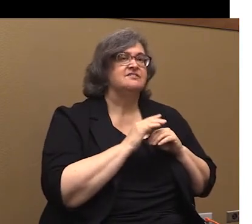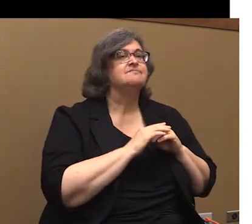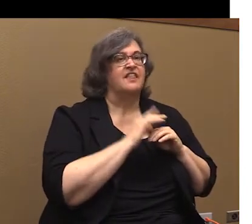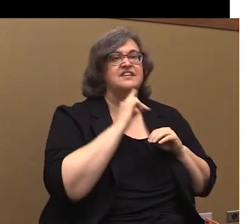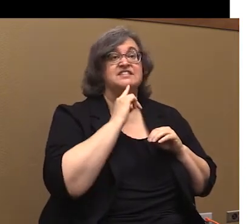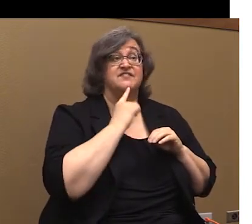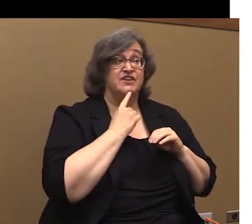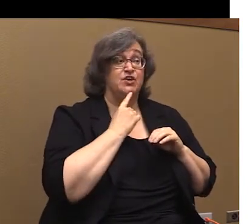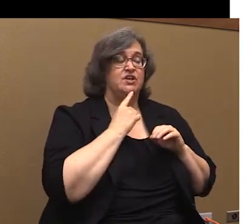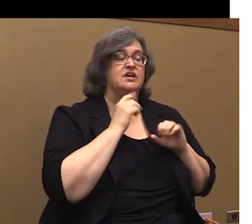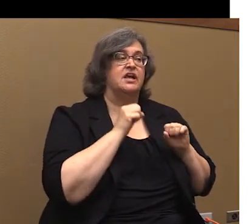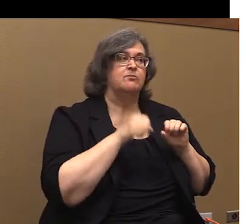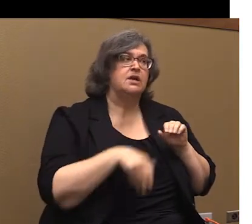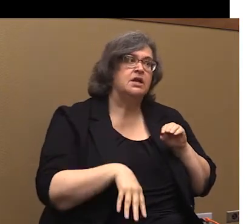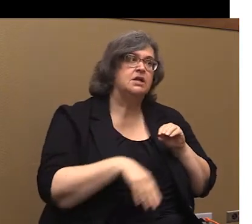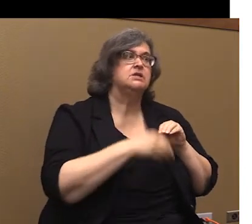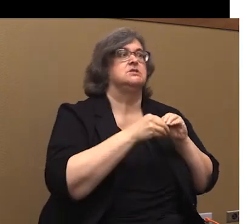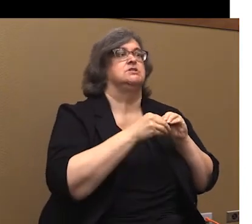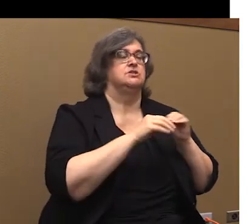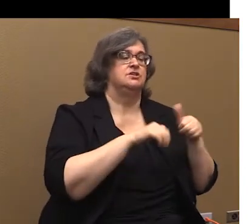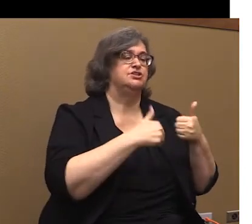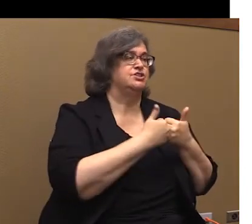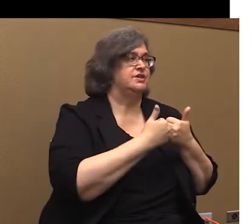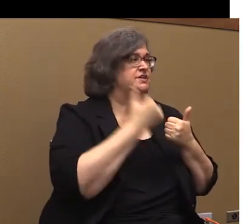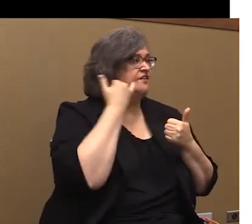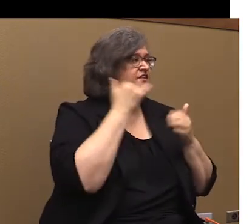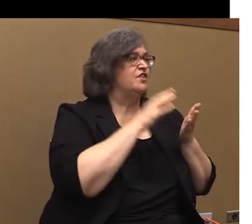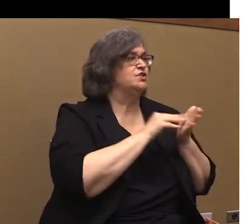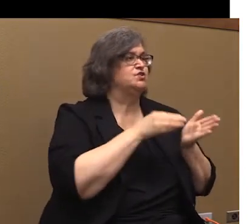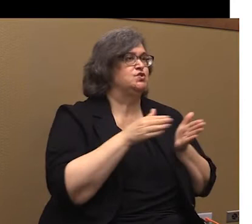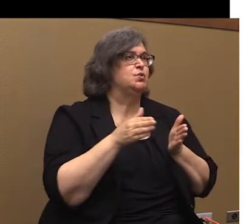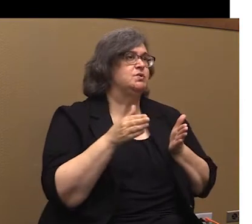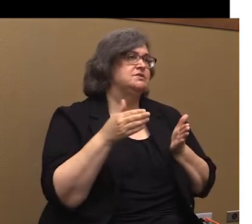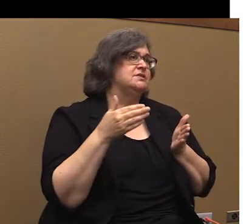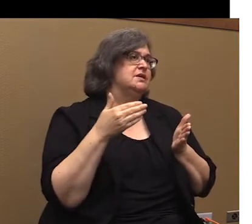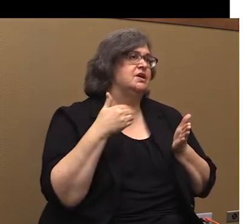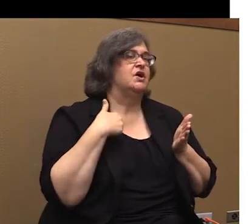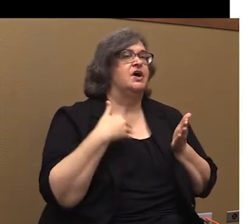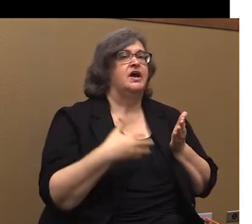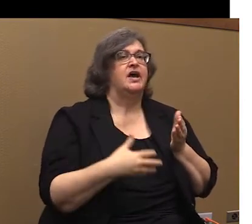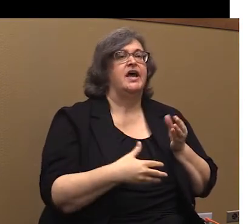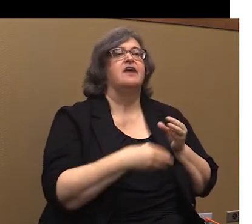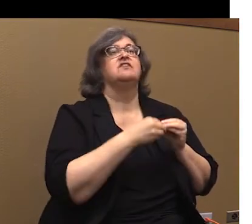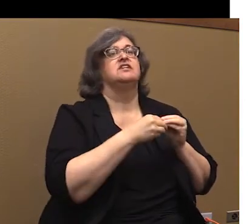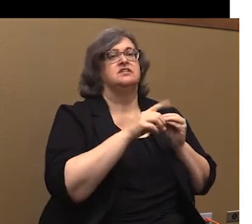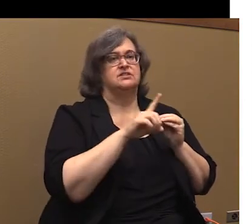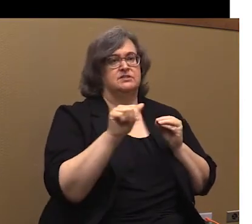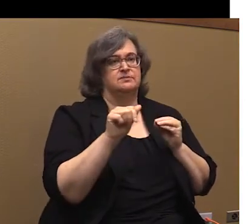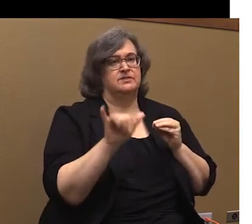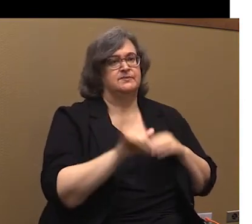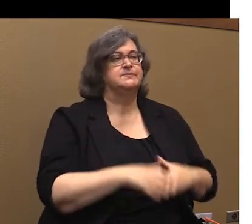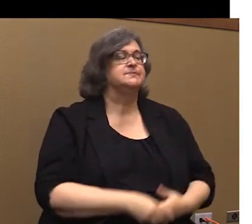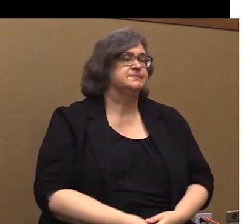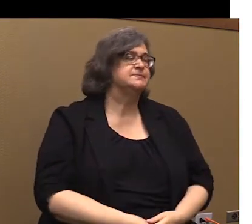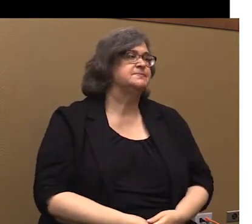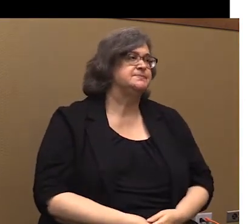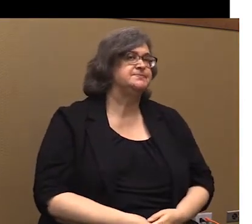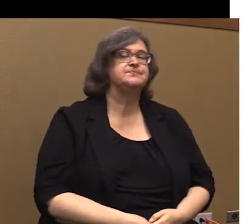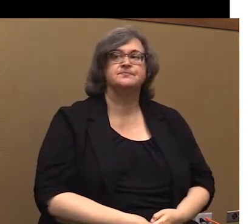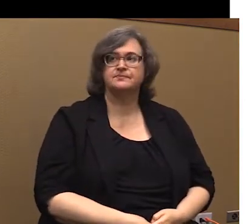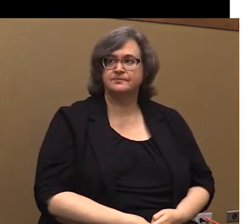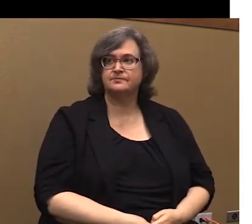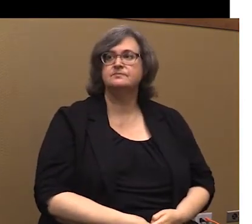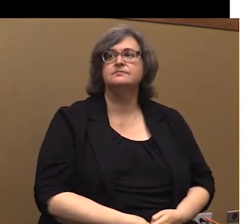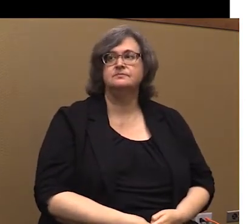disorder, that could be an additional layer of challenges if our students have an